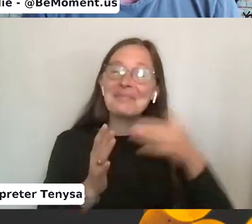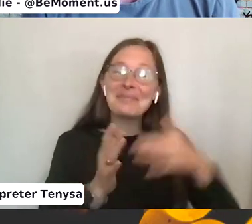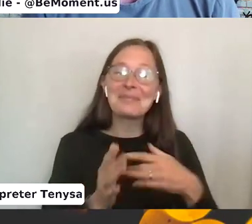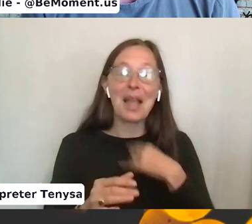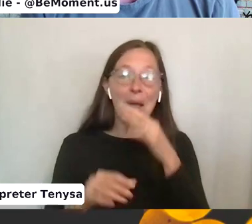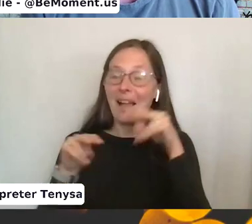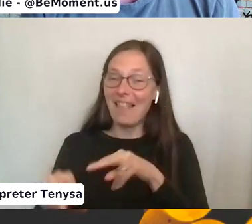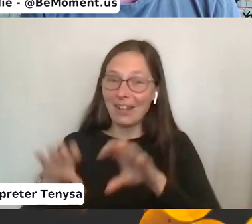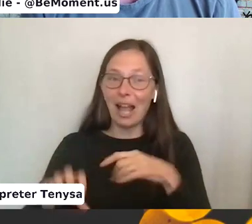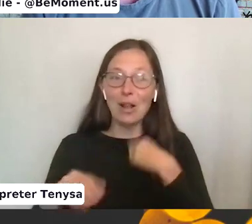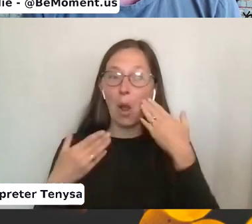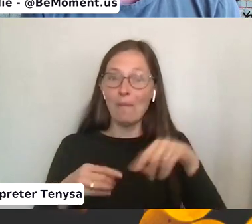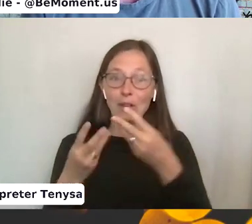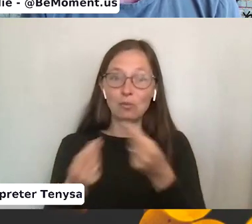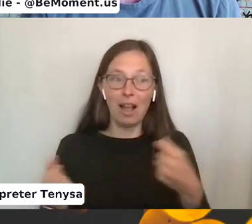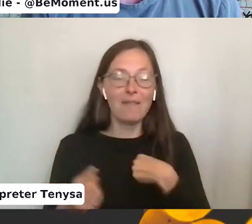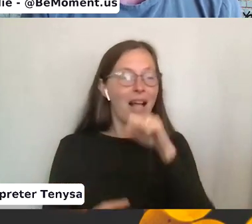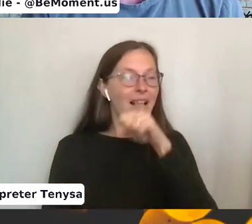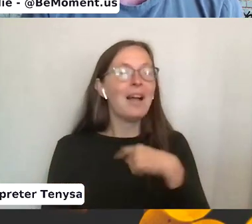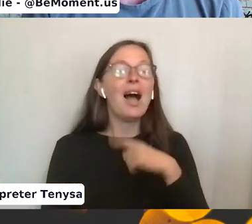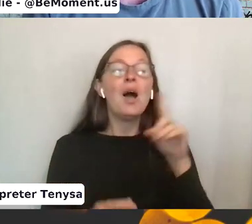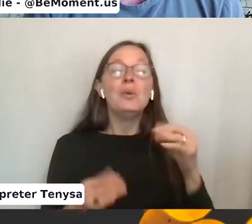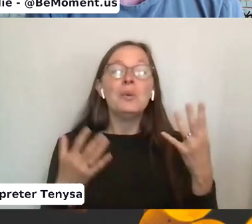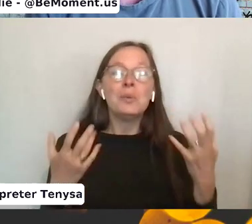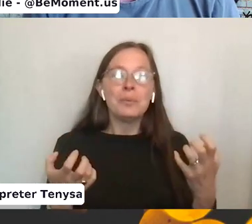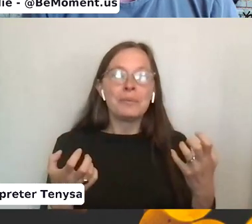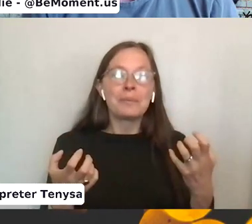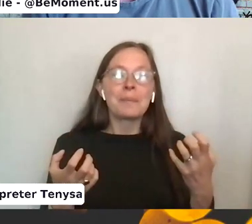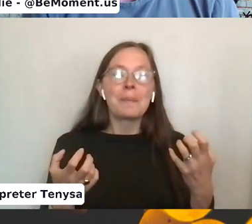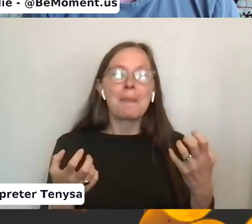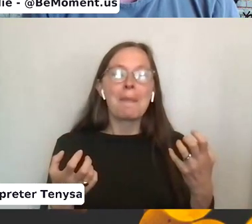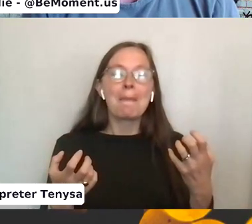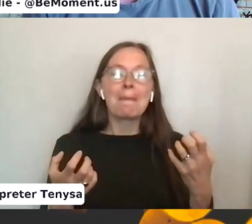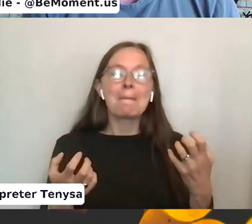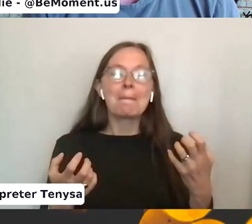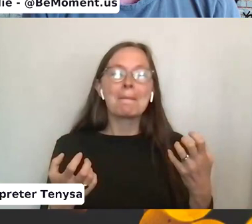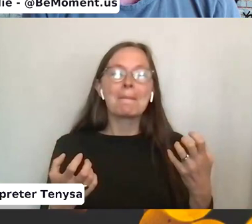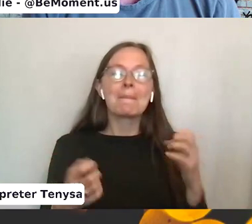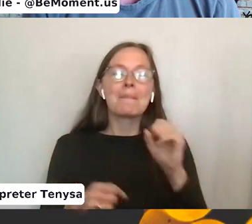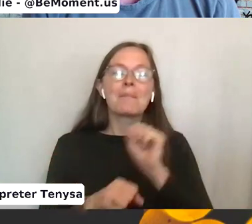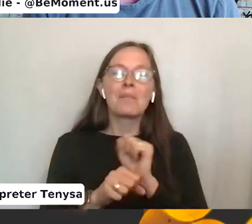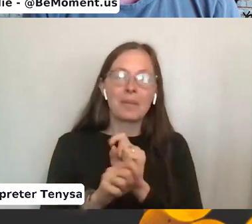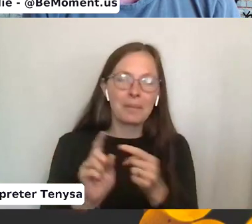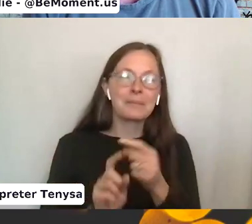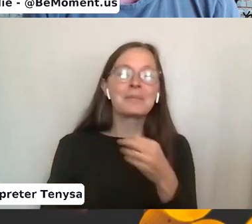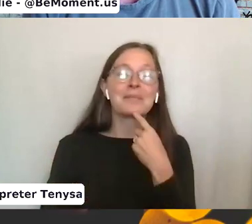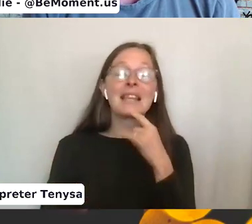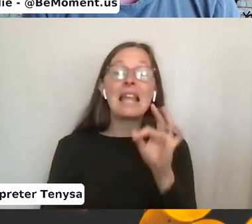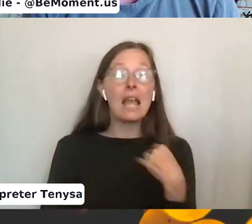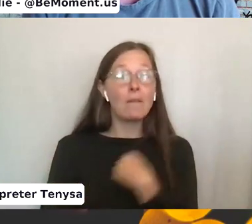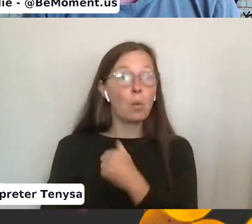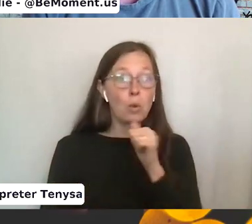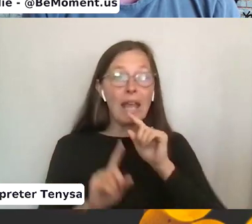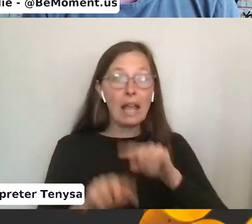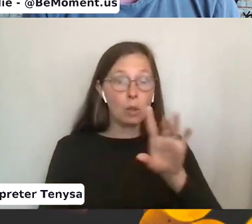I'm not sure if this got resolved. I love but I do want to work back around and say, if we do not answer a question, it